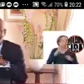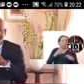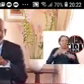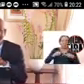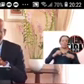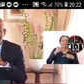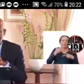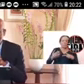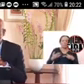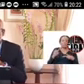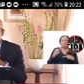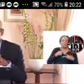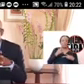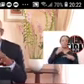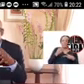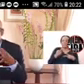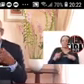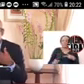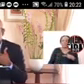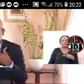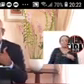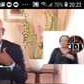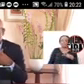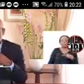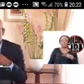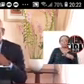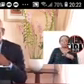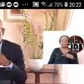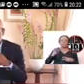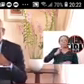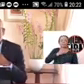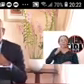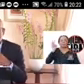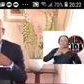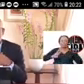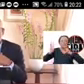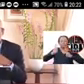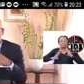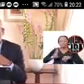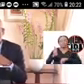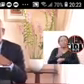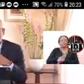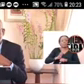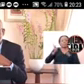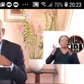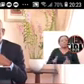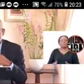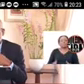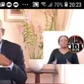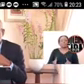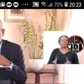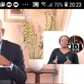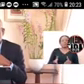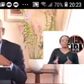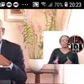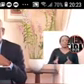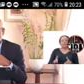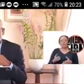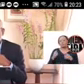my opening statement, I did say that our concern has been that Barbadians are taking